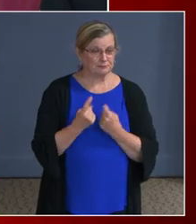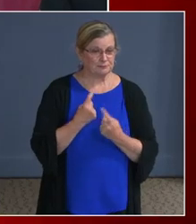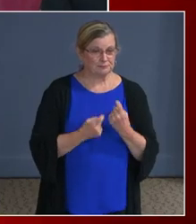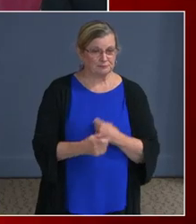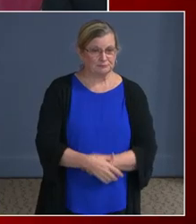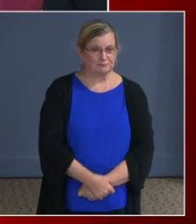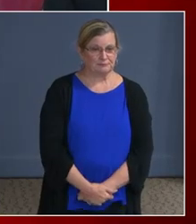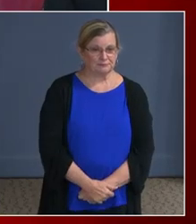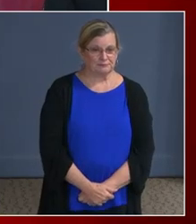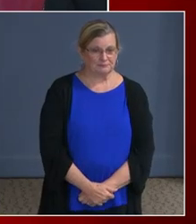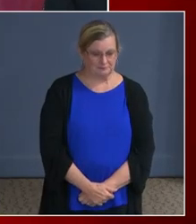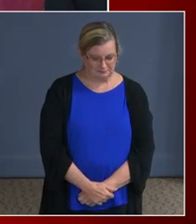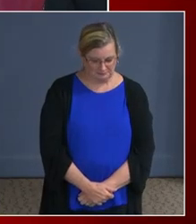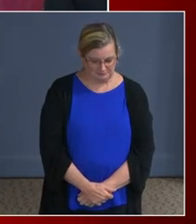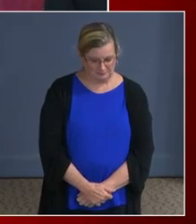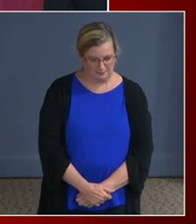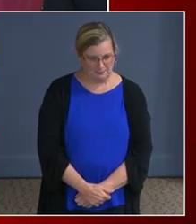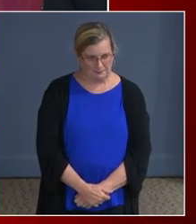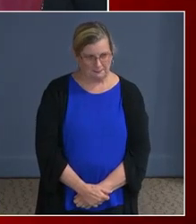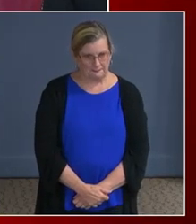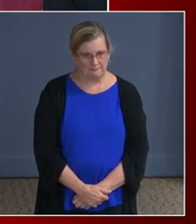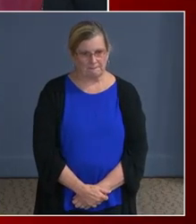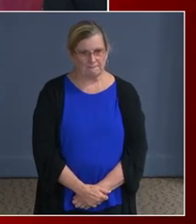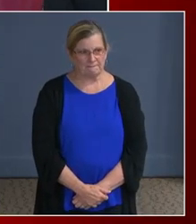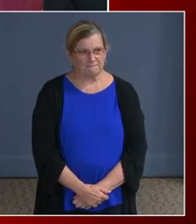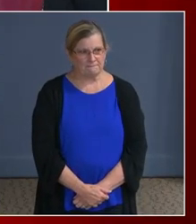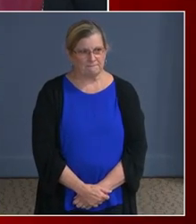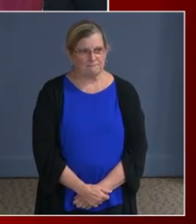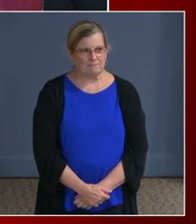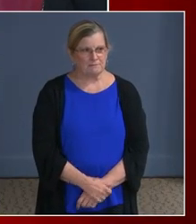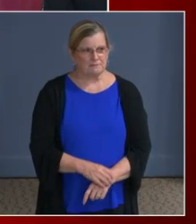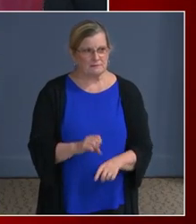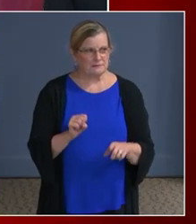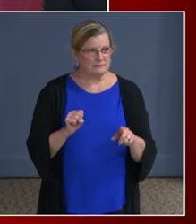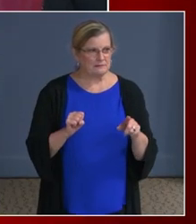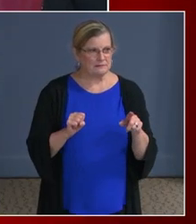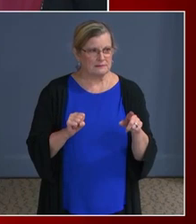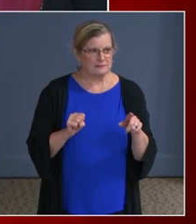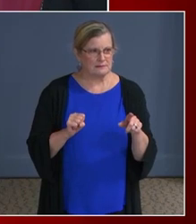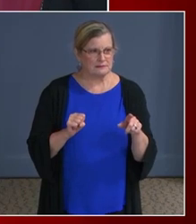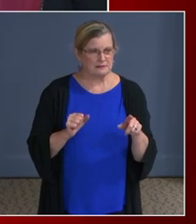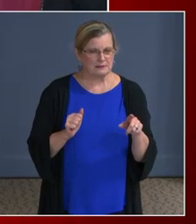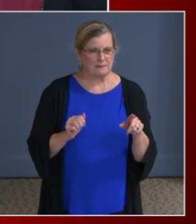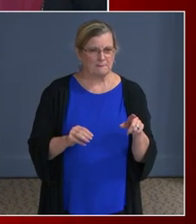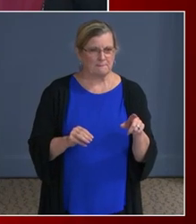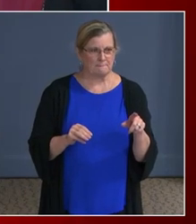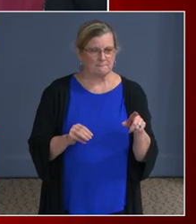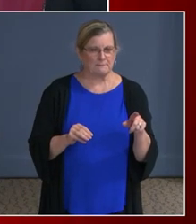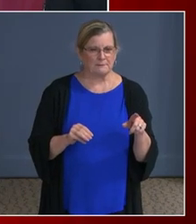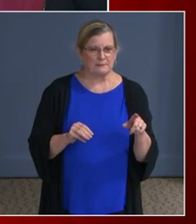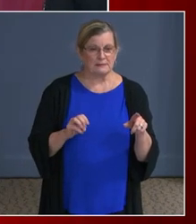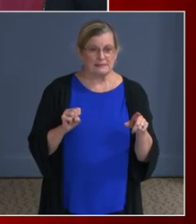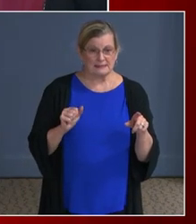Yes, sir. I have a question for Dr. Nesbitt. Yes, sir. Get a sense. I've been looking at some of these